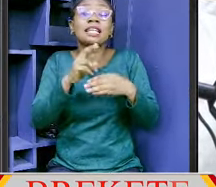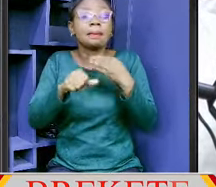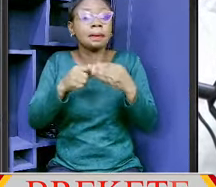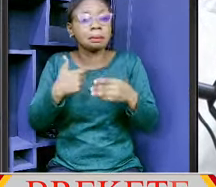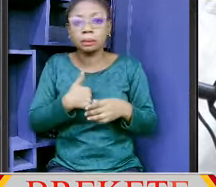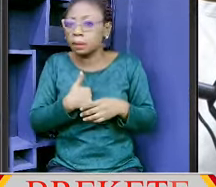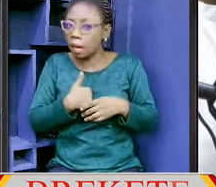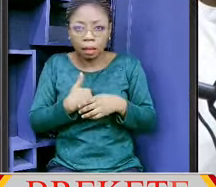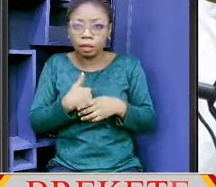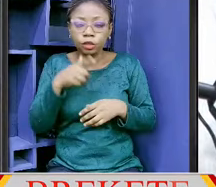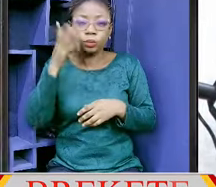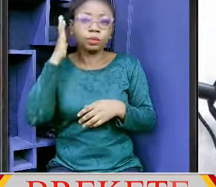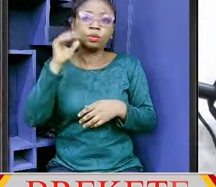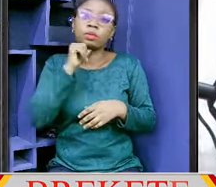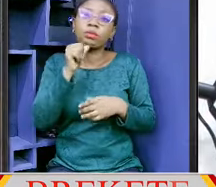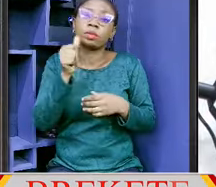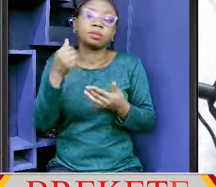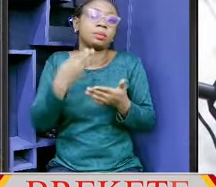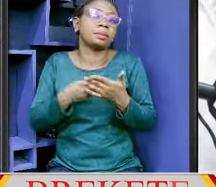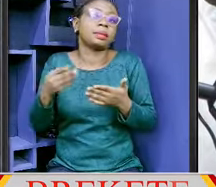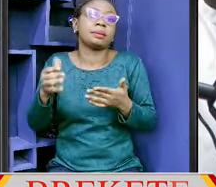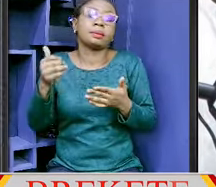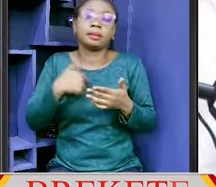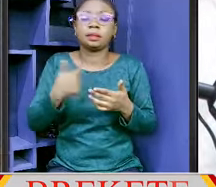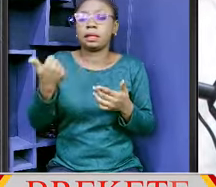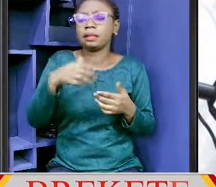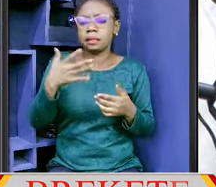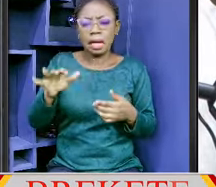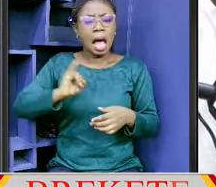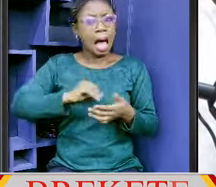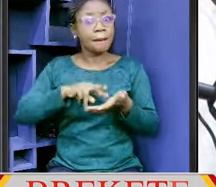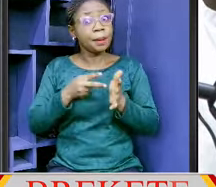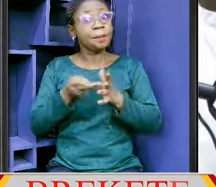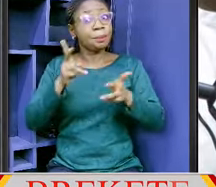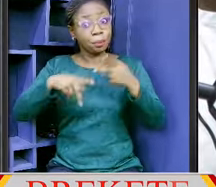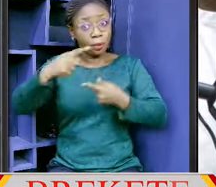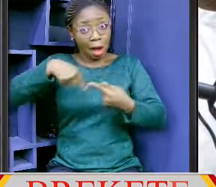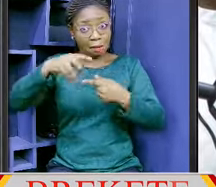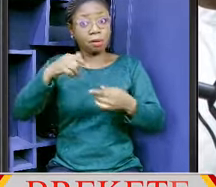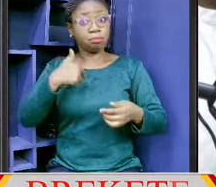Talk more of person way there outside. I mean people way there around me, where they benefit from me.